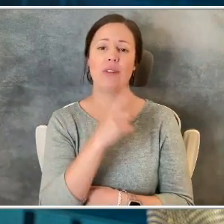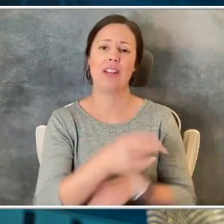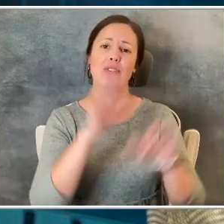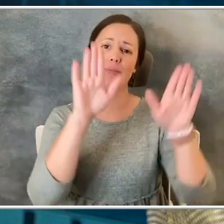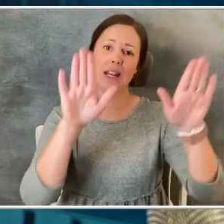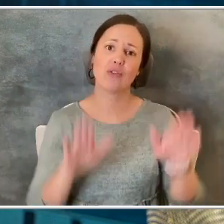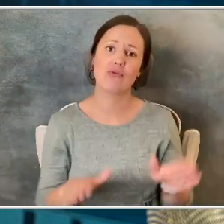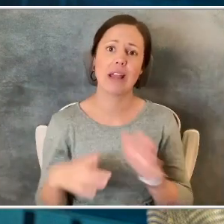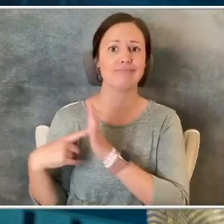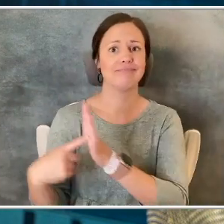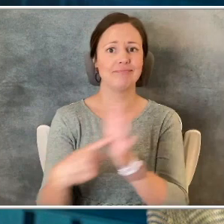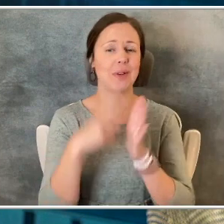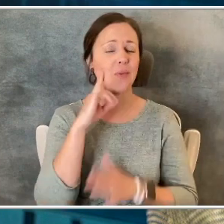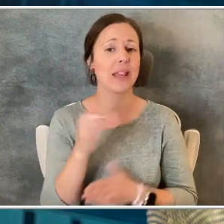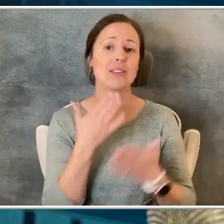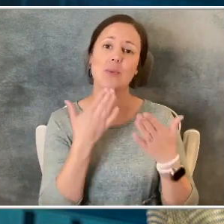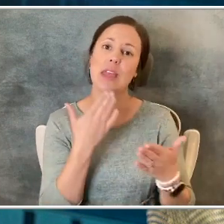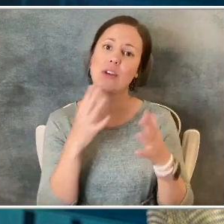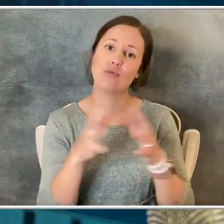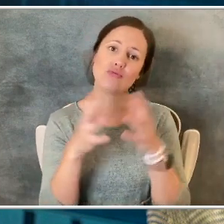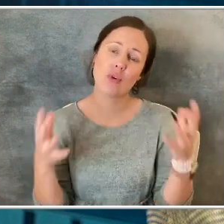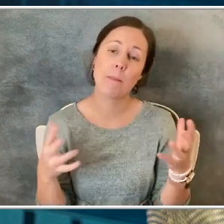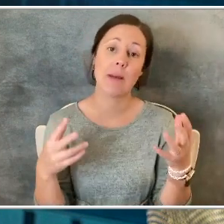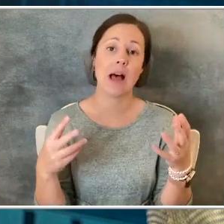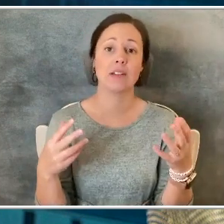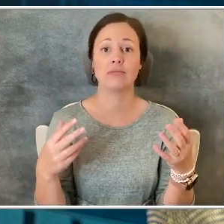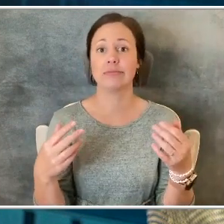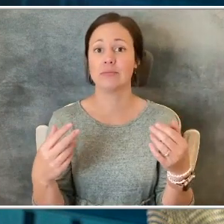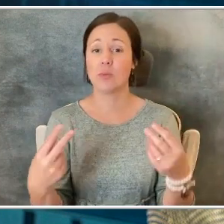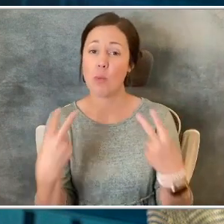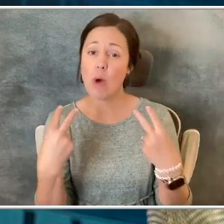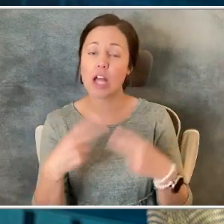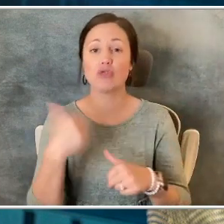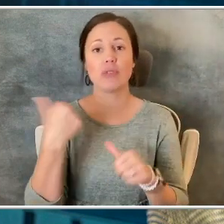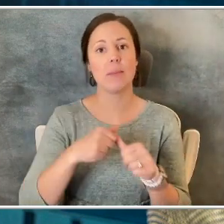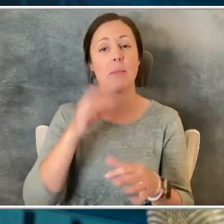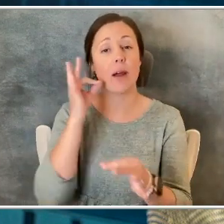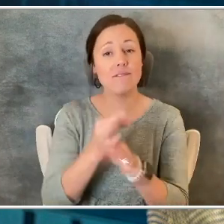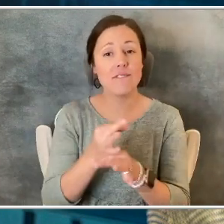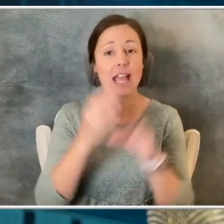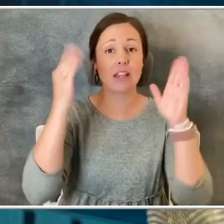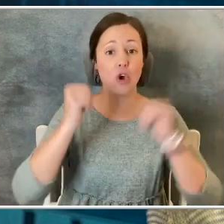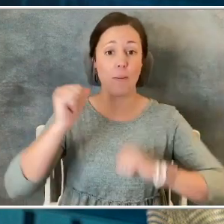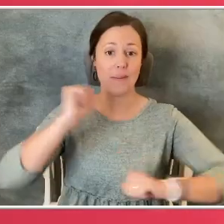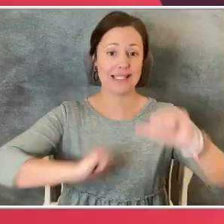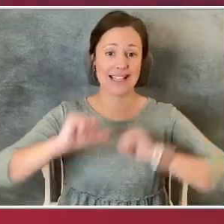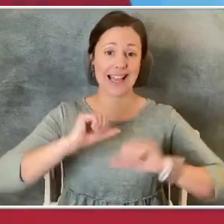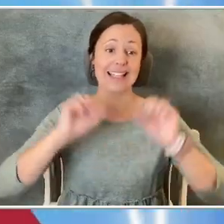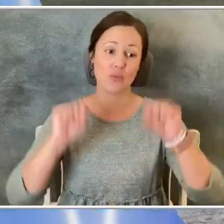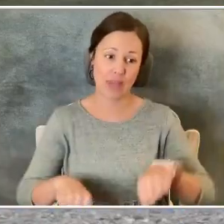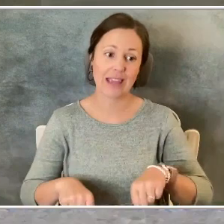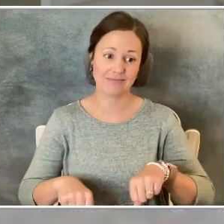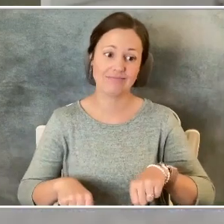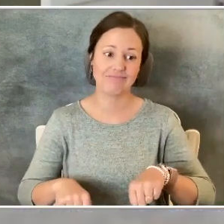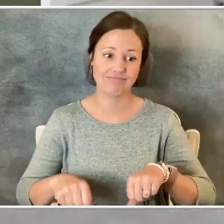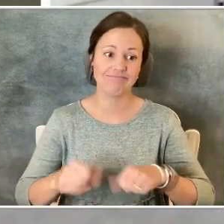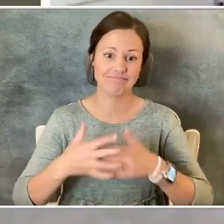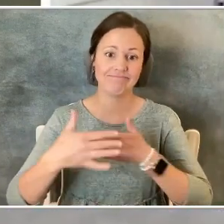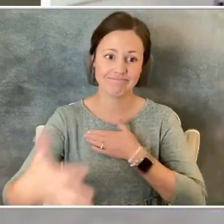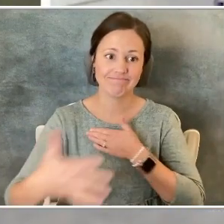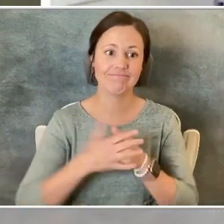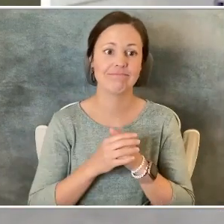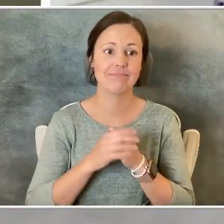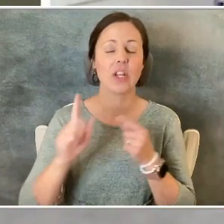everyone, thanks to all our guests, thanks to our audience. Remember, faith, hope, and science, you can get to that other side. When a rare blood